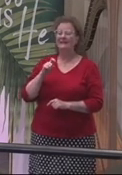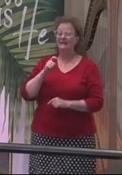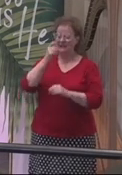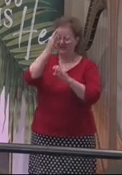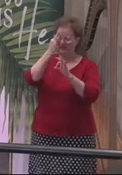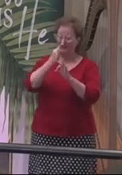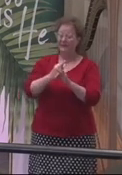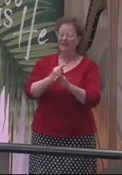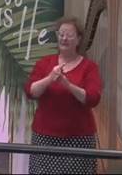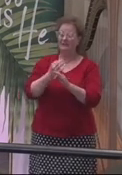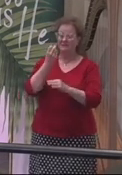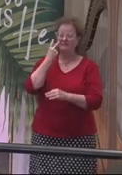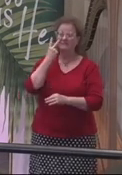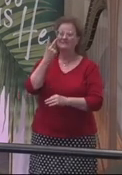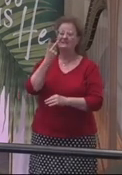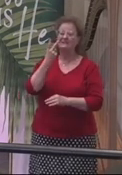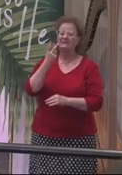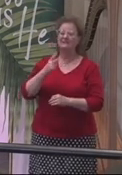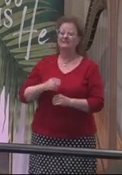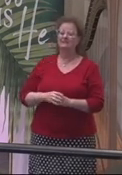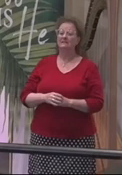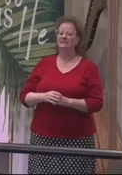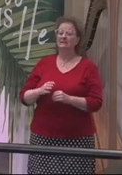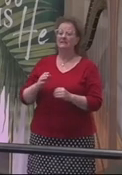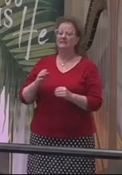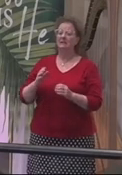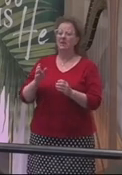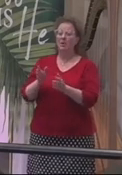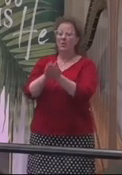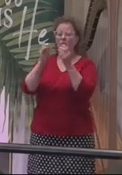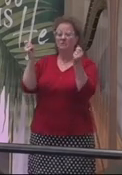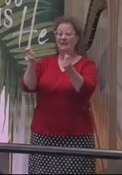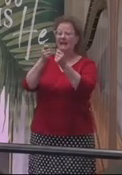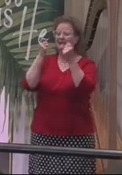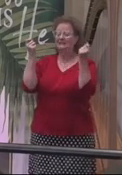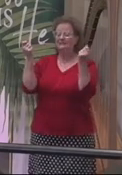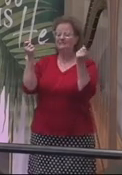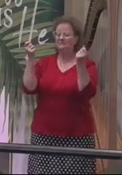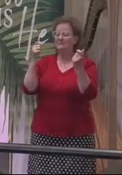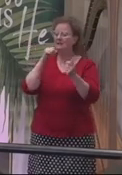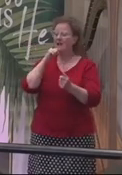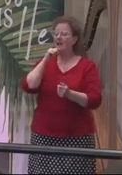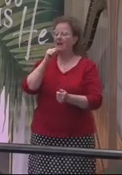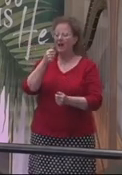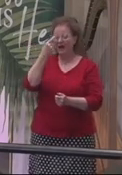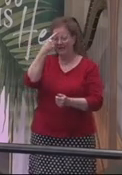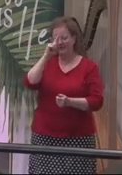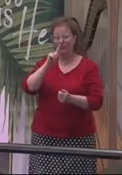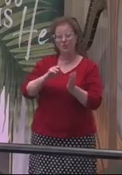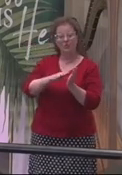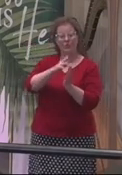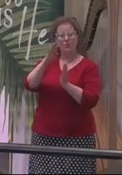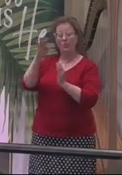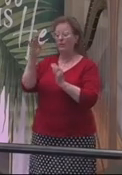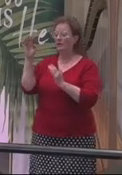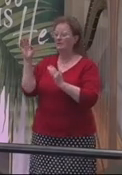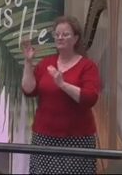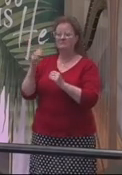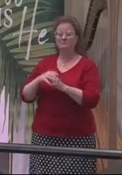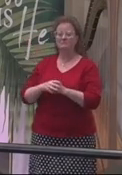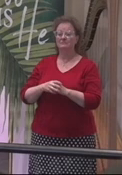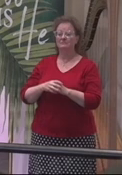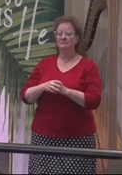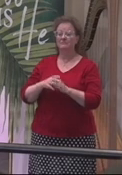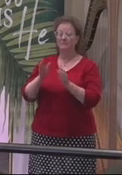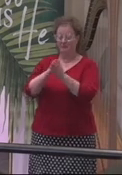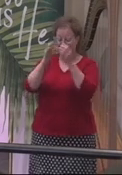to see. Hosanna wasn't going to be for the glory and the hype.